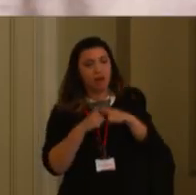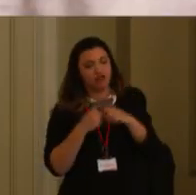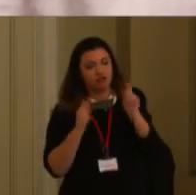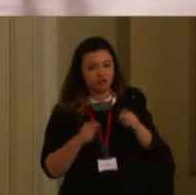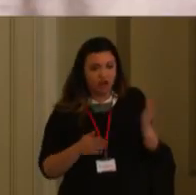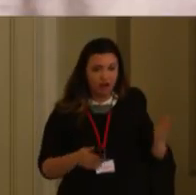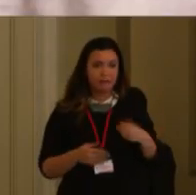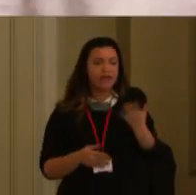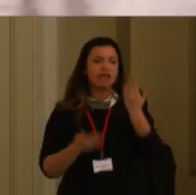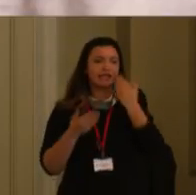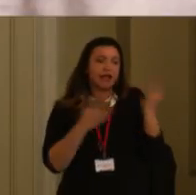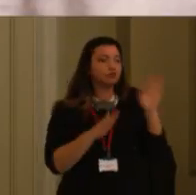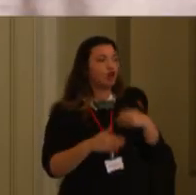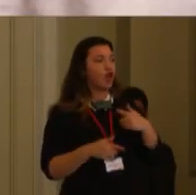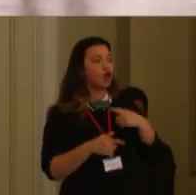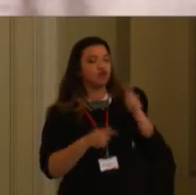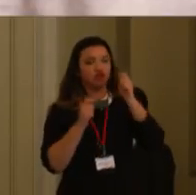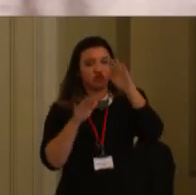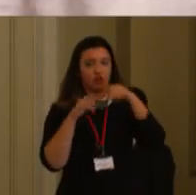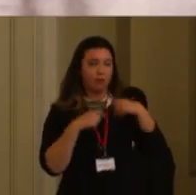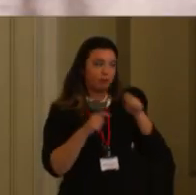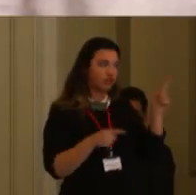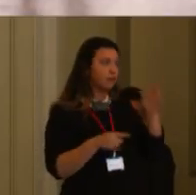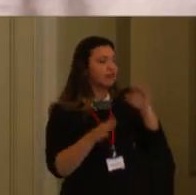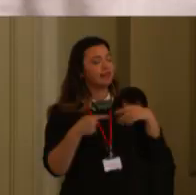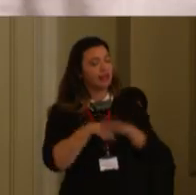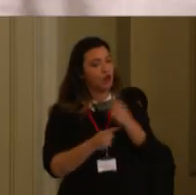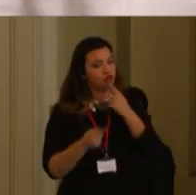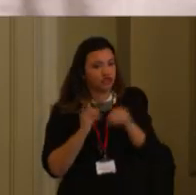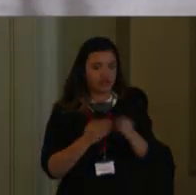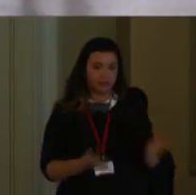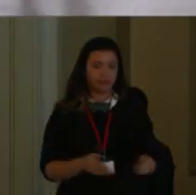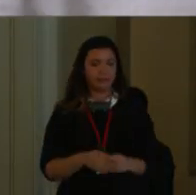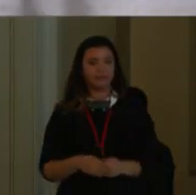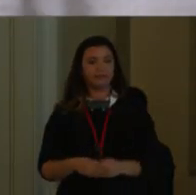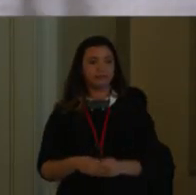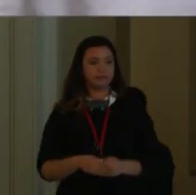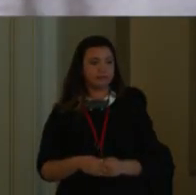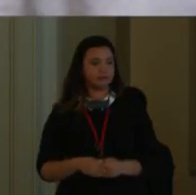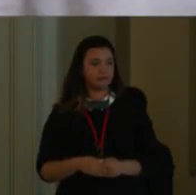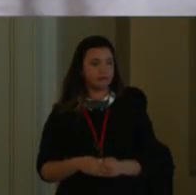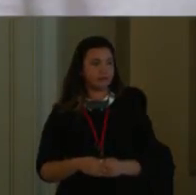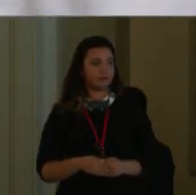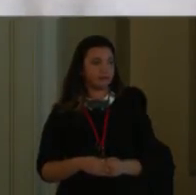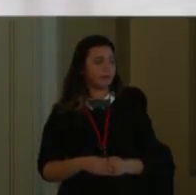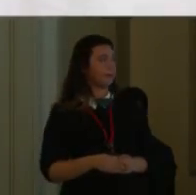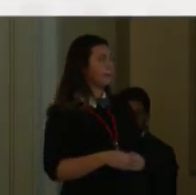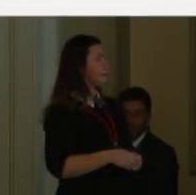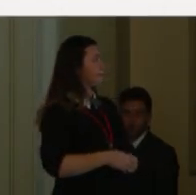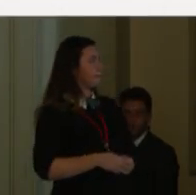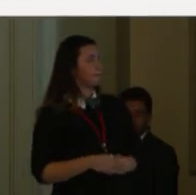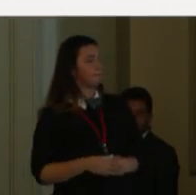be here to tell us their interpretation. We then will proceed with the presentation and further